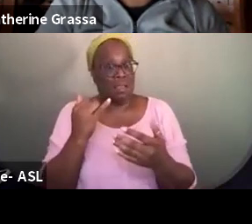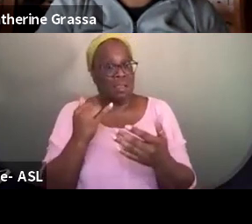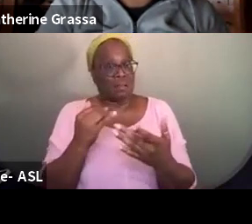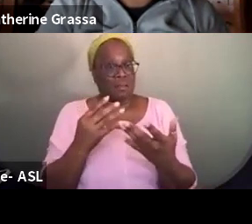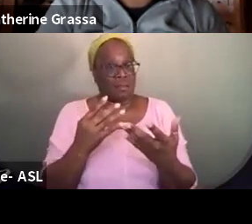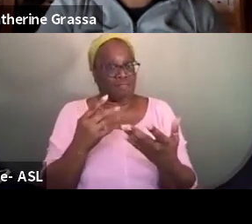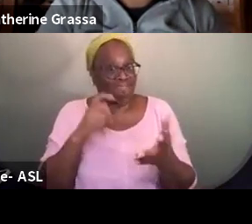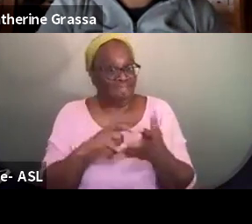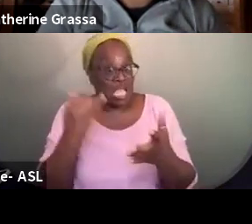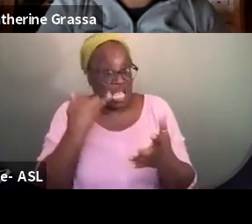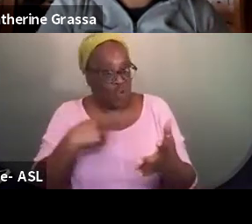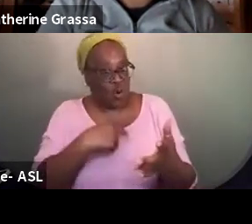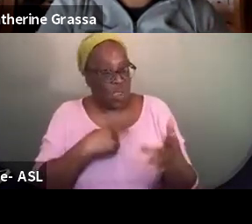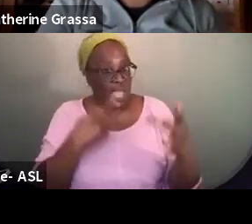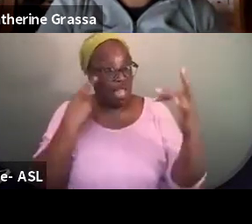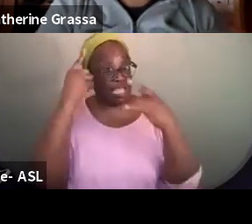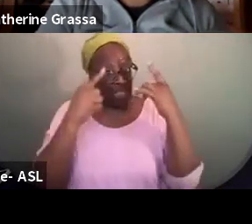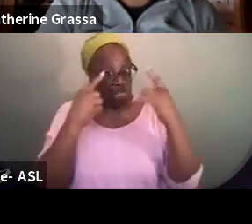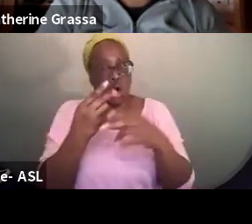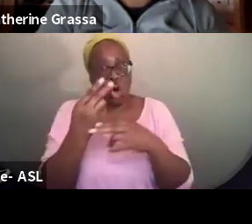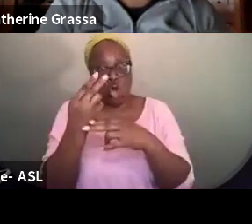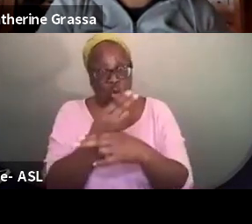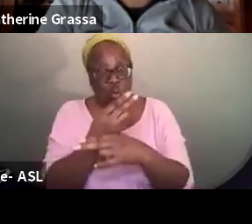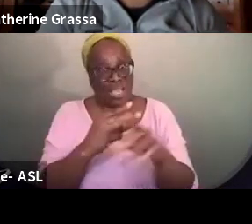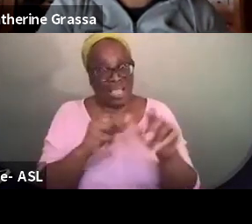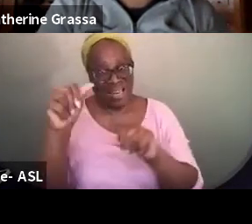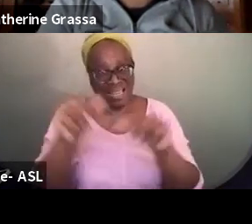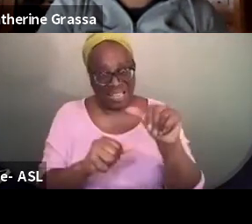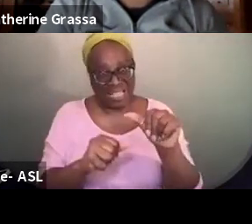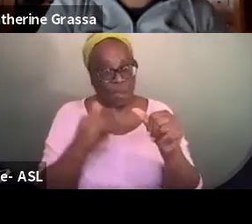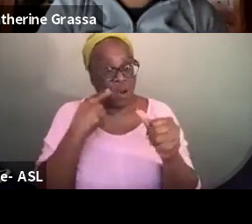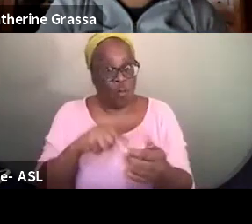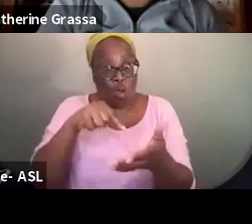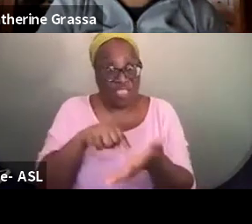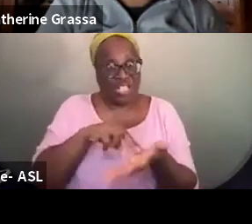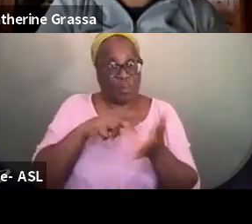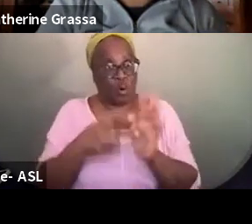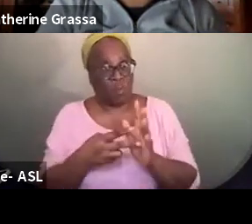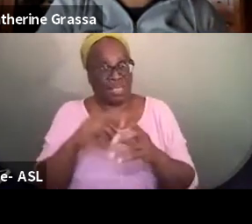point using an assessment in this way would be us supporting,